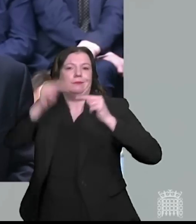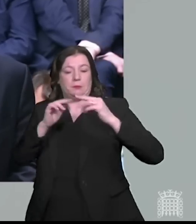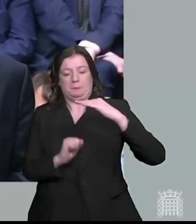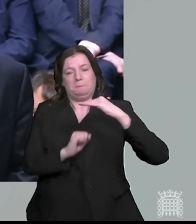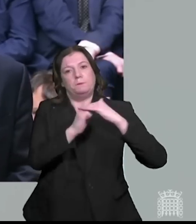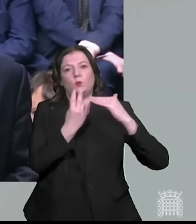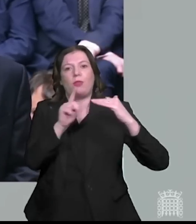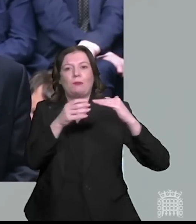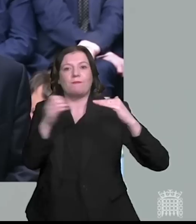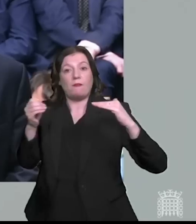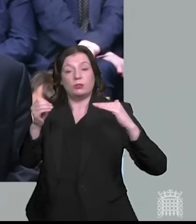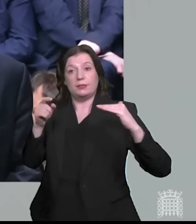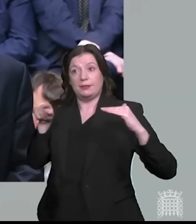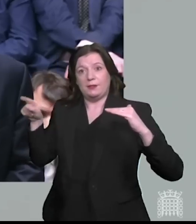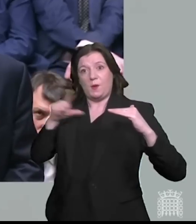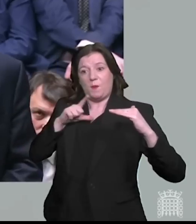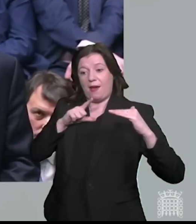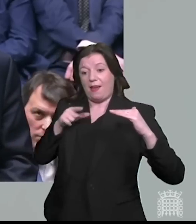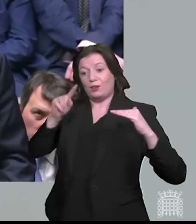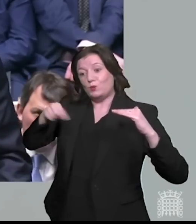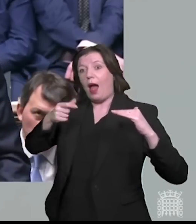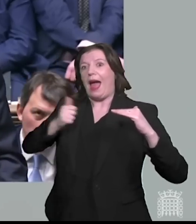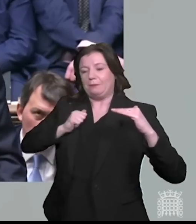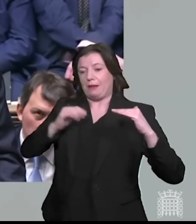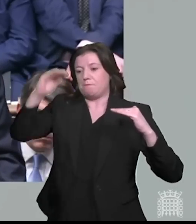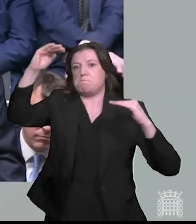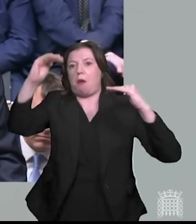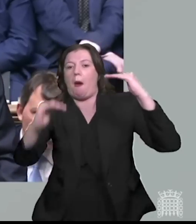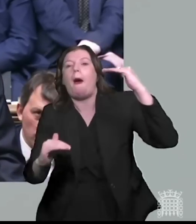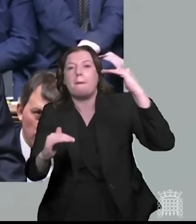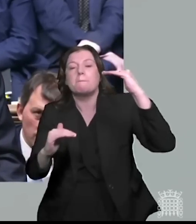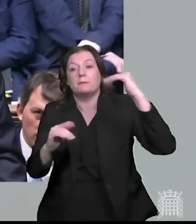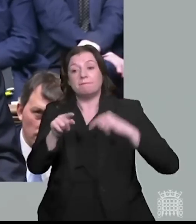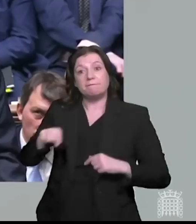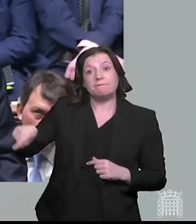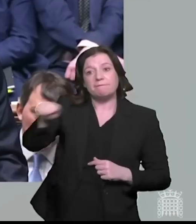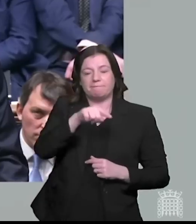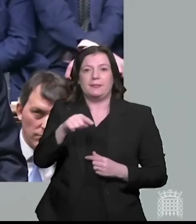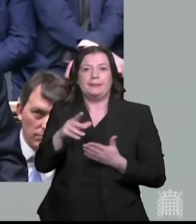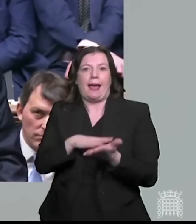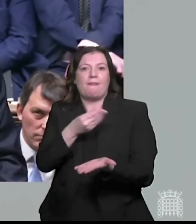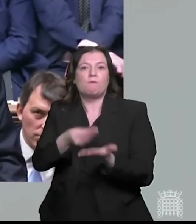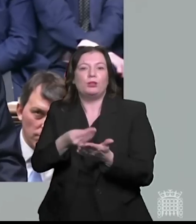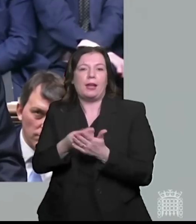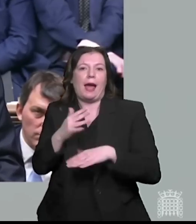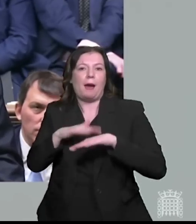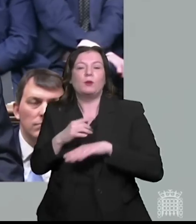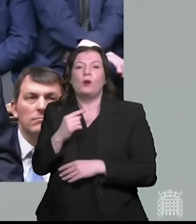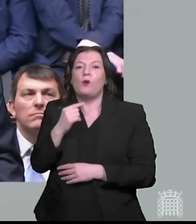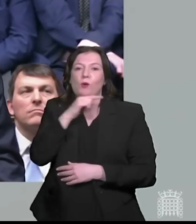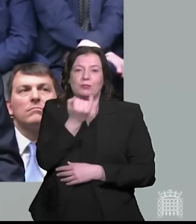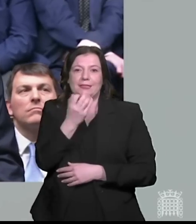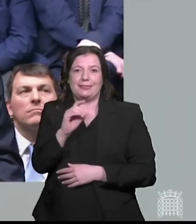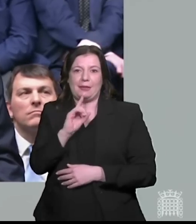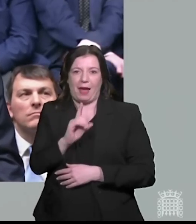of an expected fall in prices from July. This measure will save the average family a further